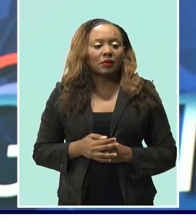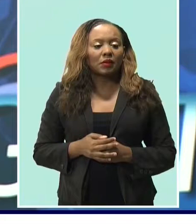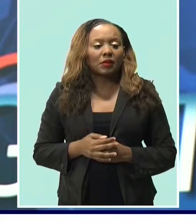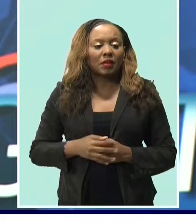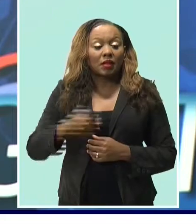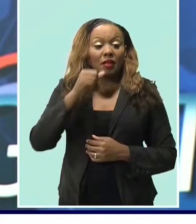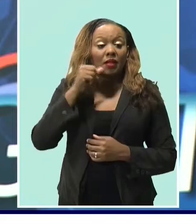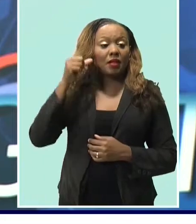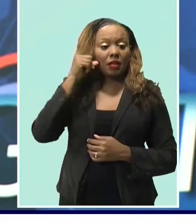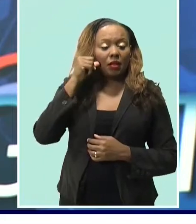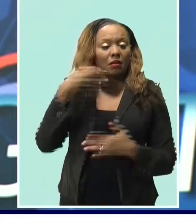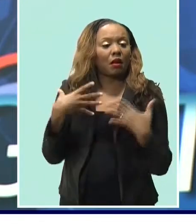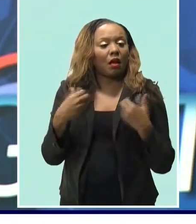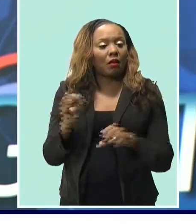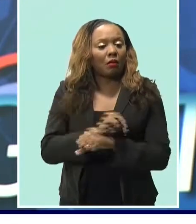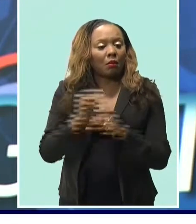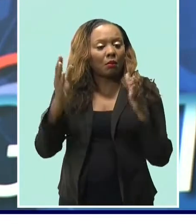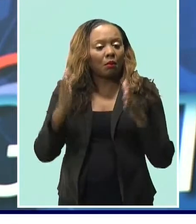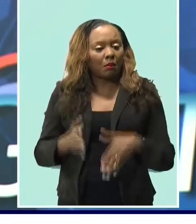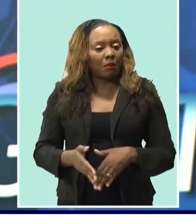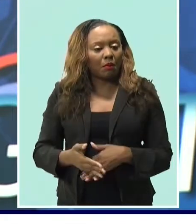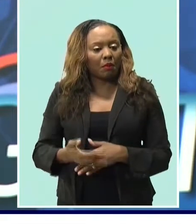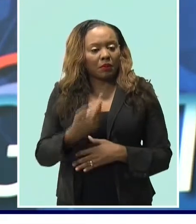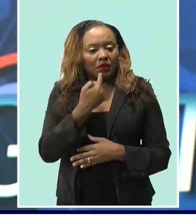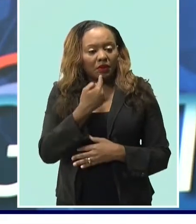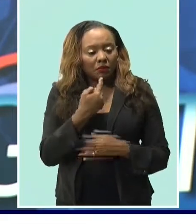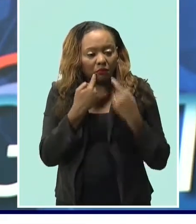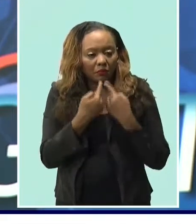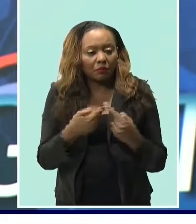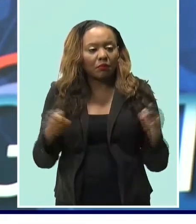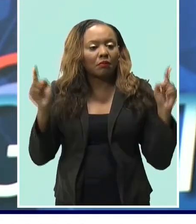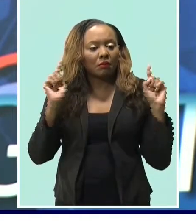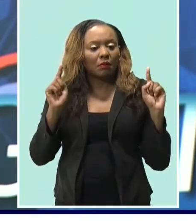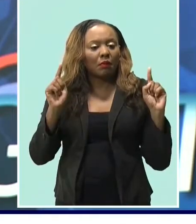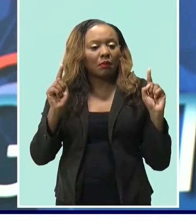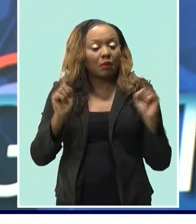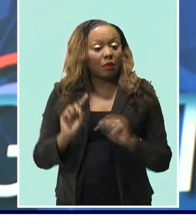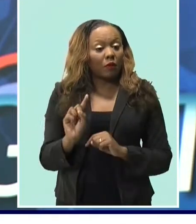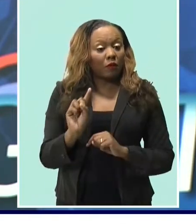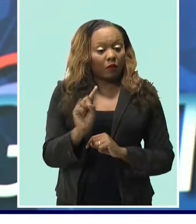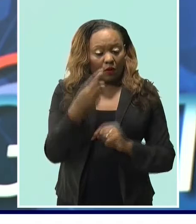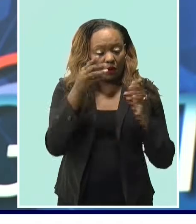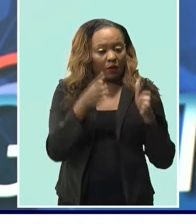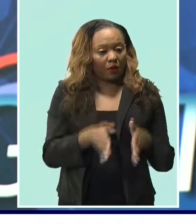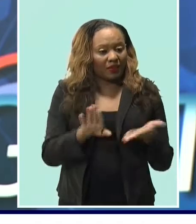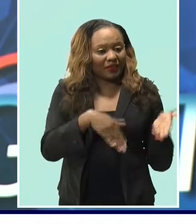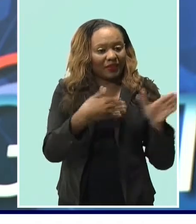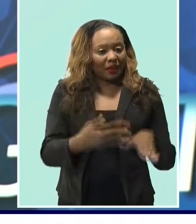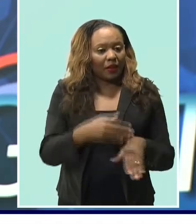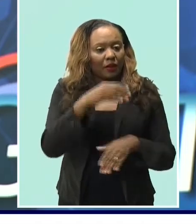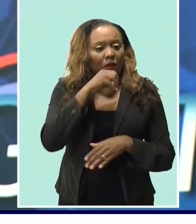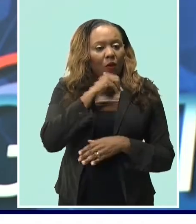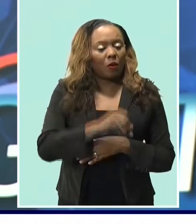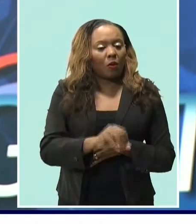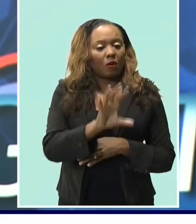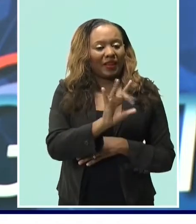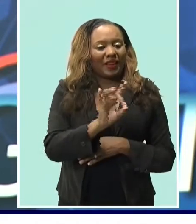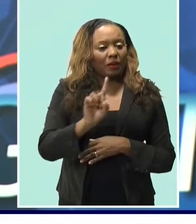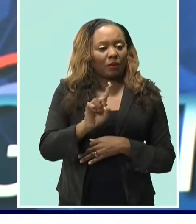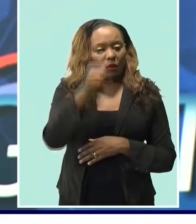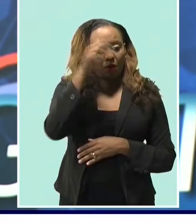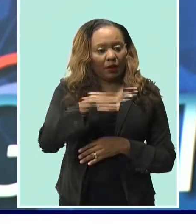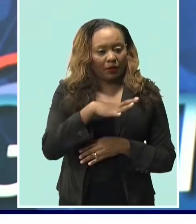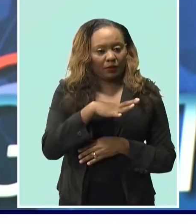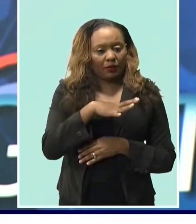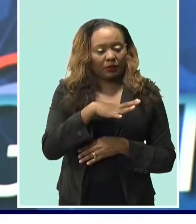morning. His death comes one day after Minister of Health and Wellness Lieutenant Colonel Jeffrey Bostic announced the death of the first